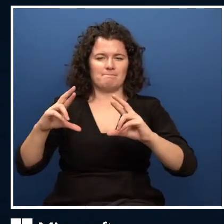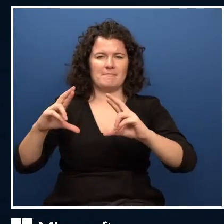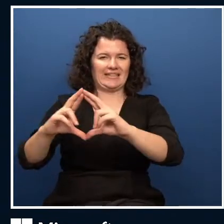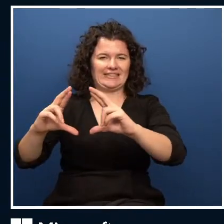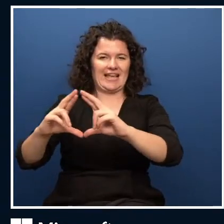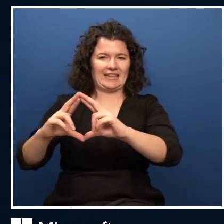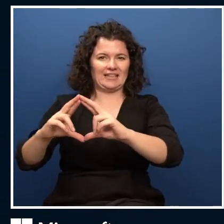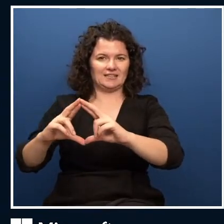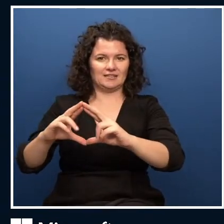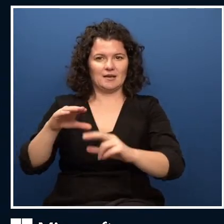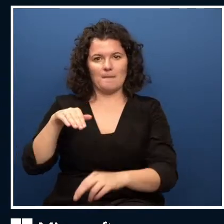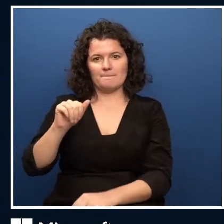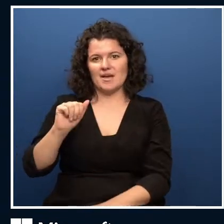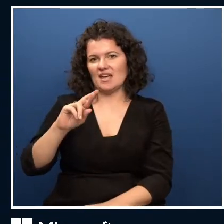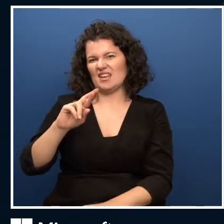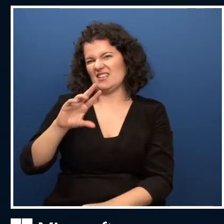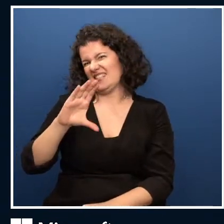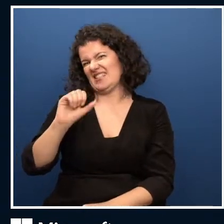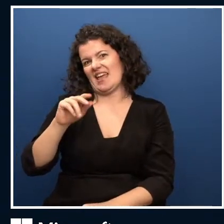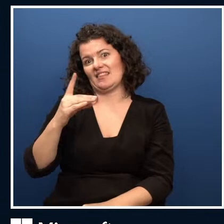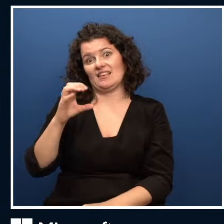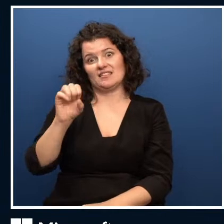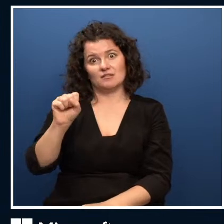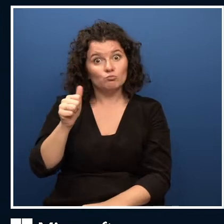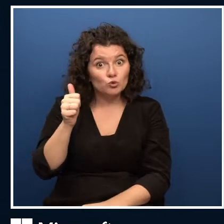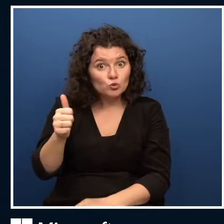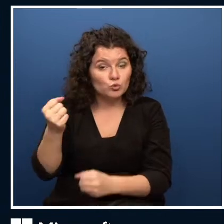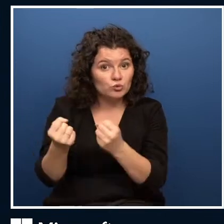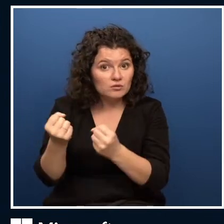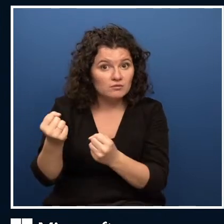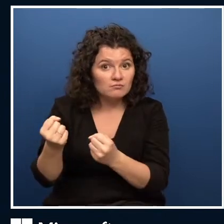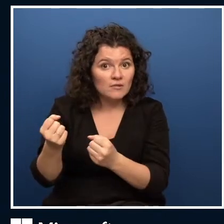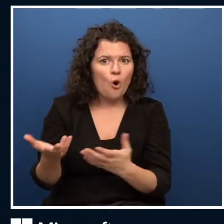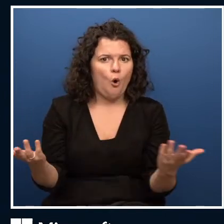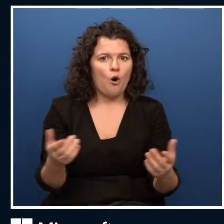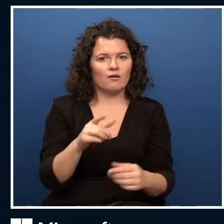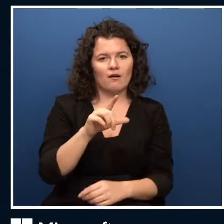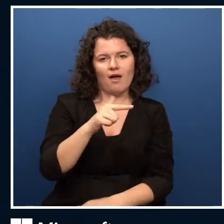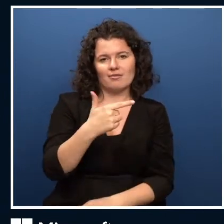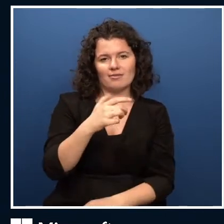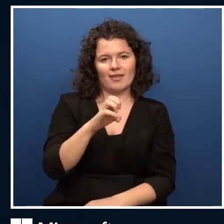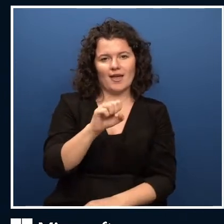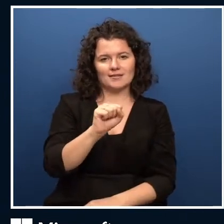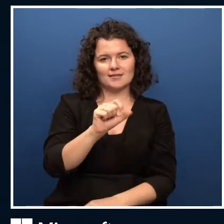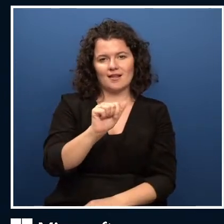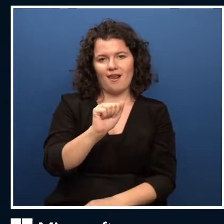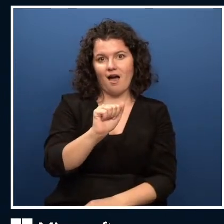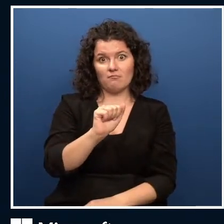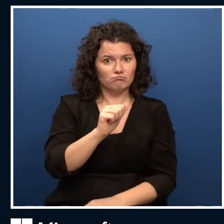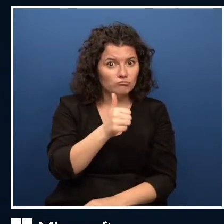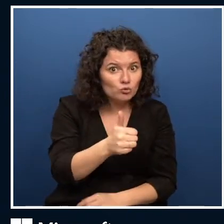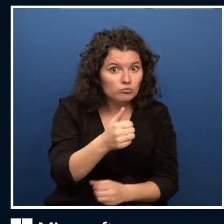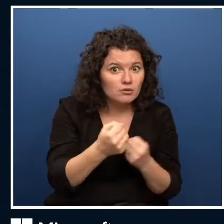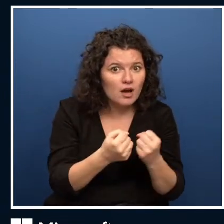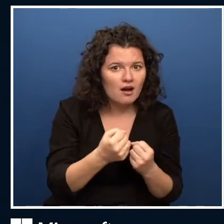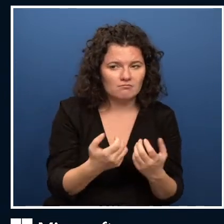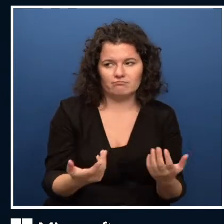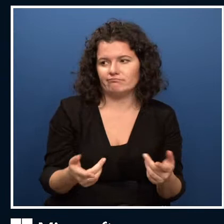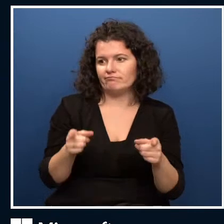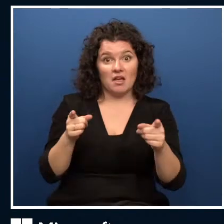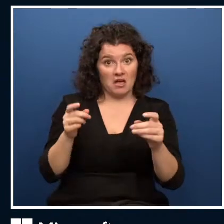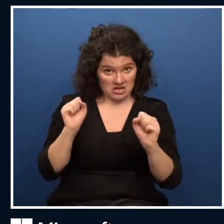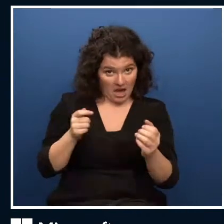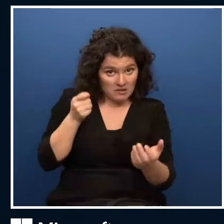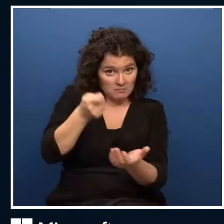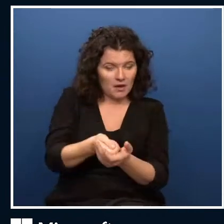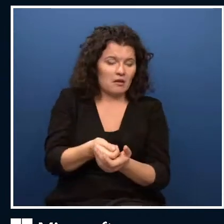Tesla a good car? It's like, if you can afford it, great. But at the same time, I think there are also probably many other ways